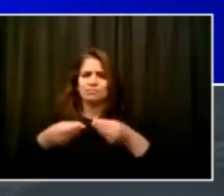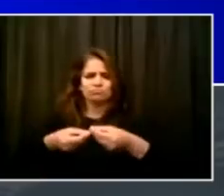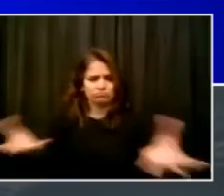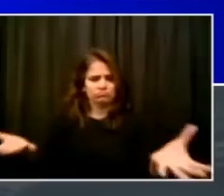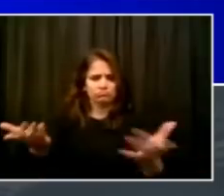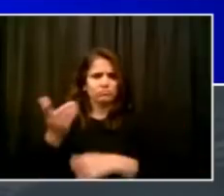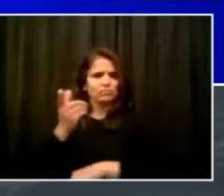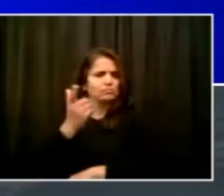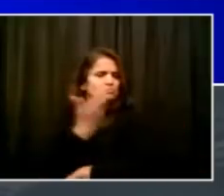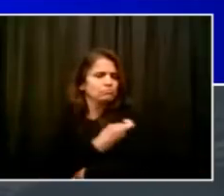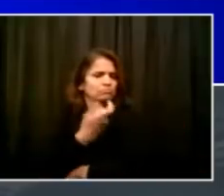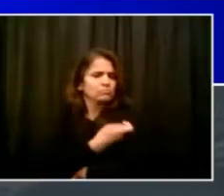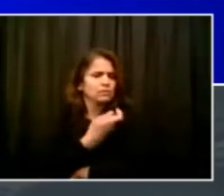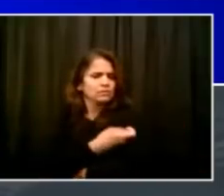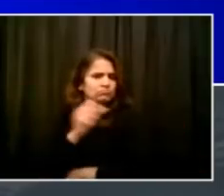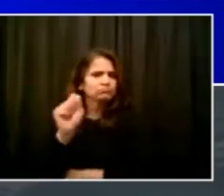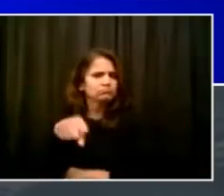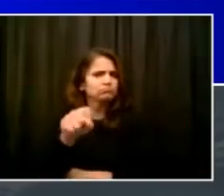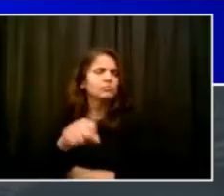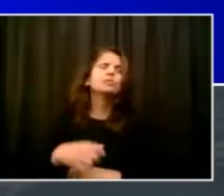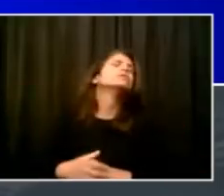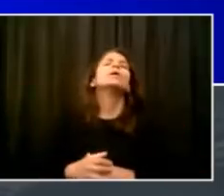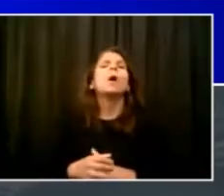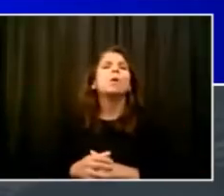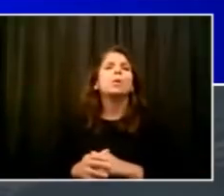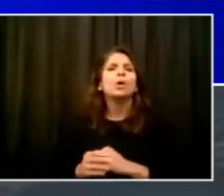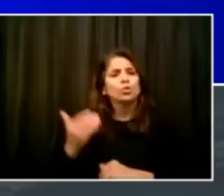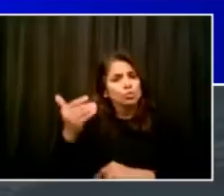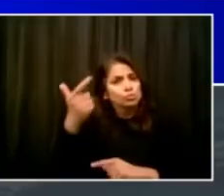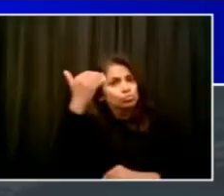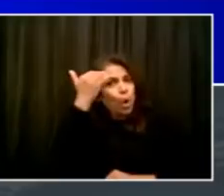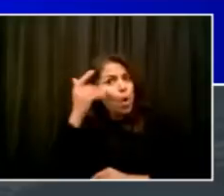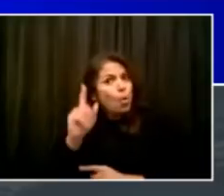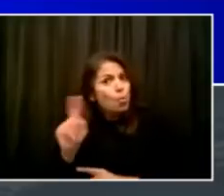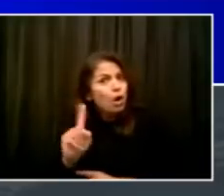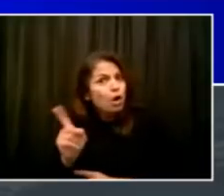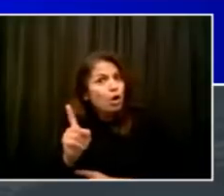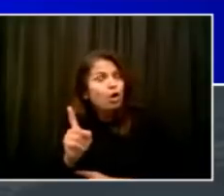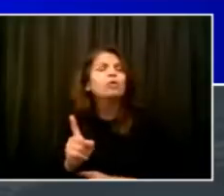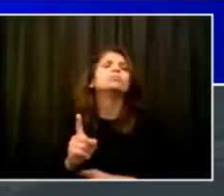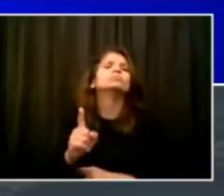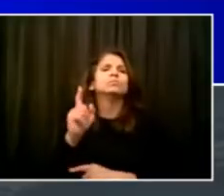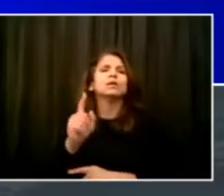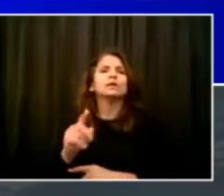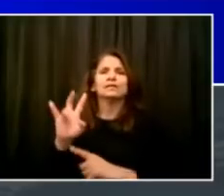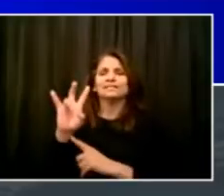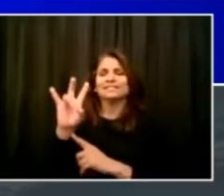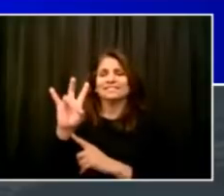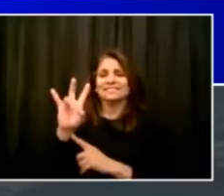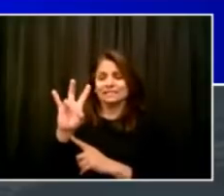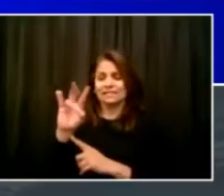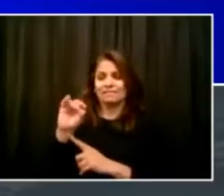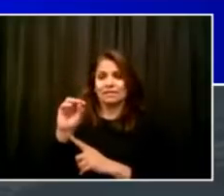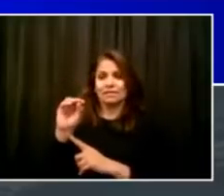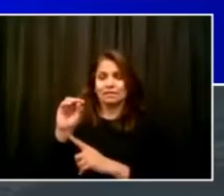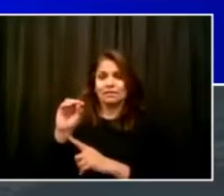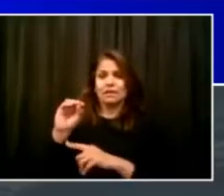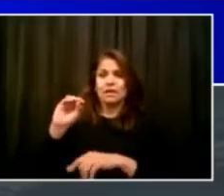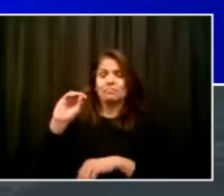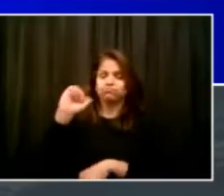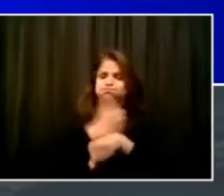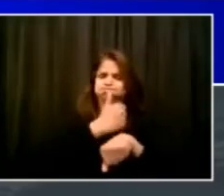at all of its clinics, 70 clinics around the city. So to make an appointment, you go to